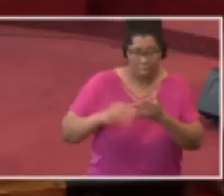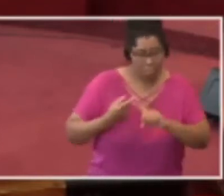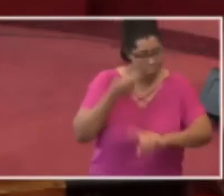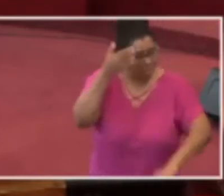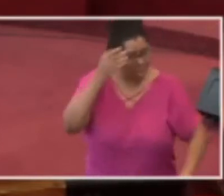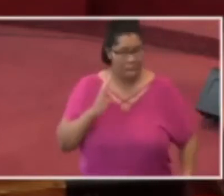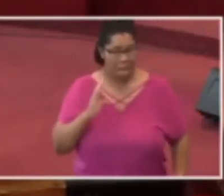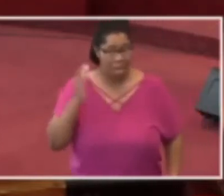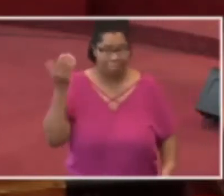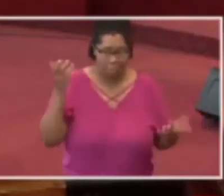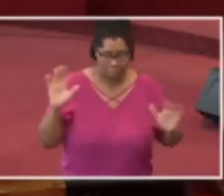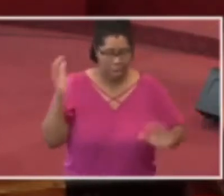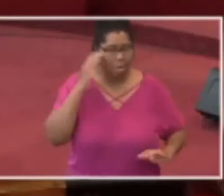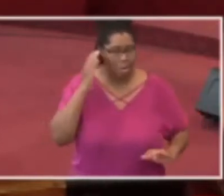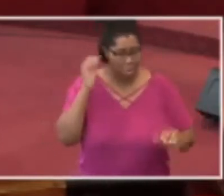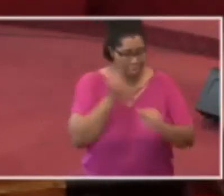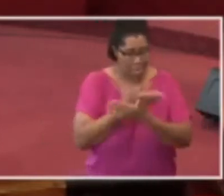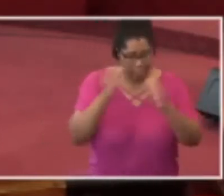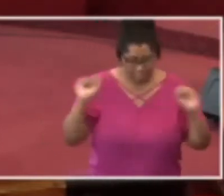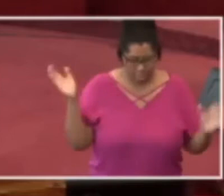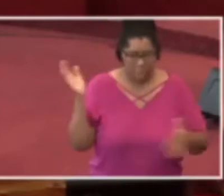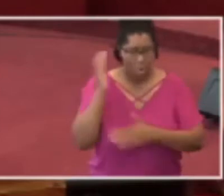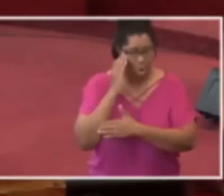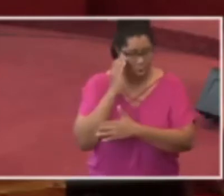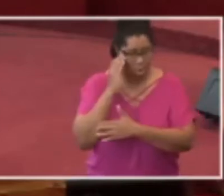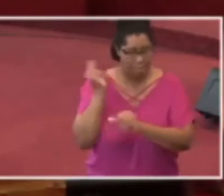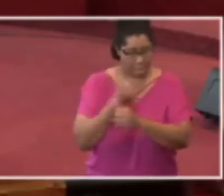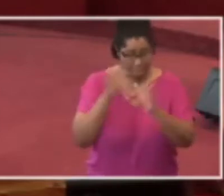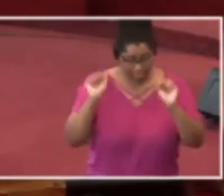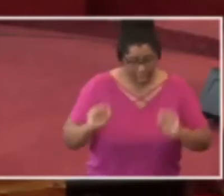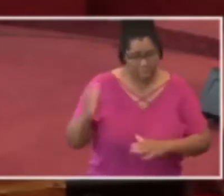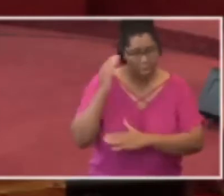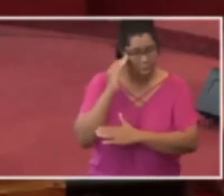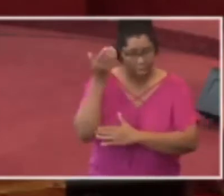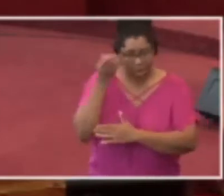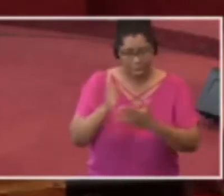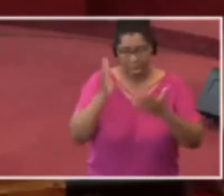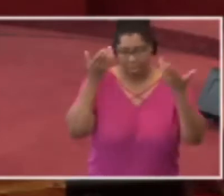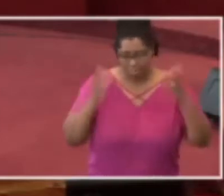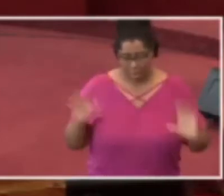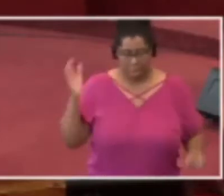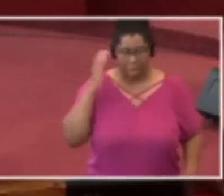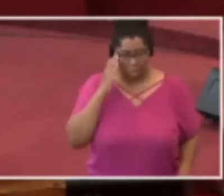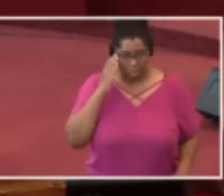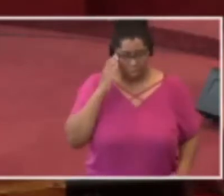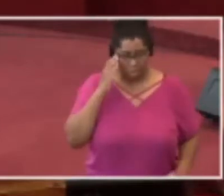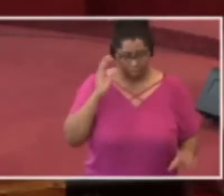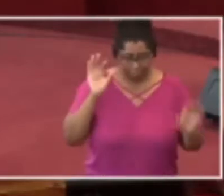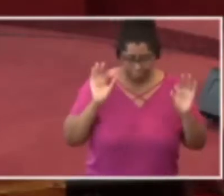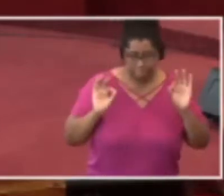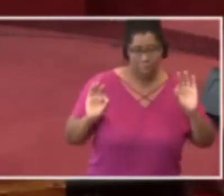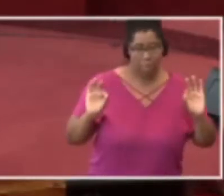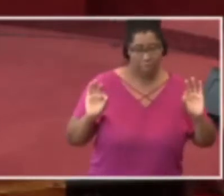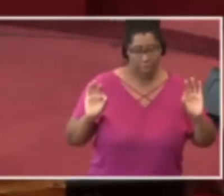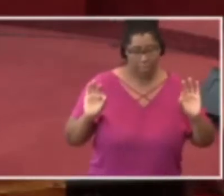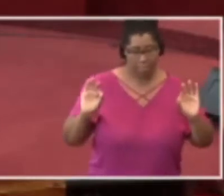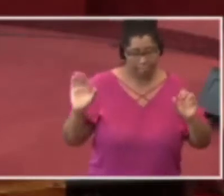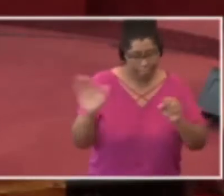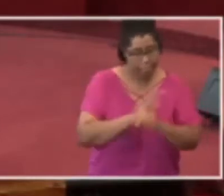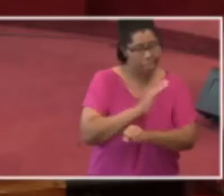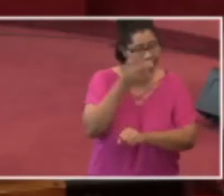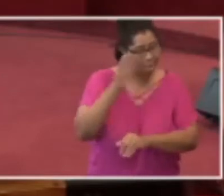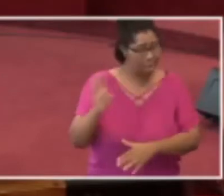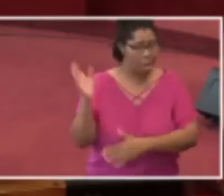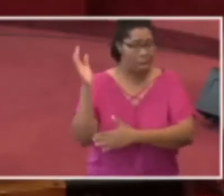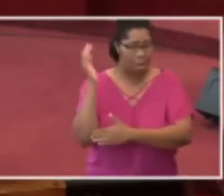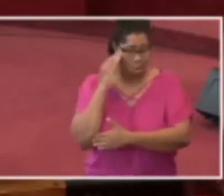He already knows all there is to know and all that can be known, and he knows it all perfectly and completely.